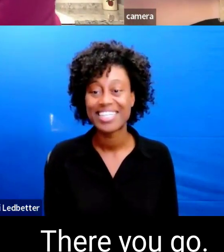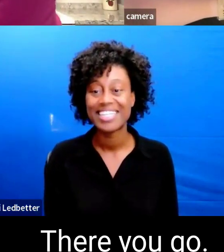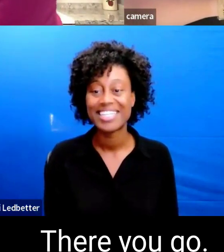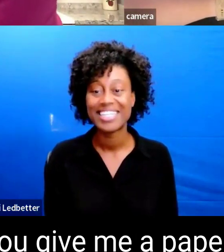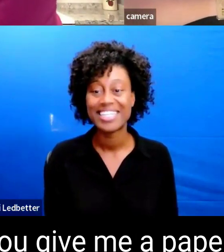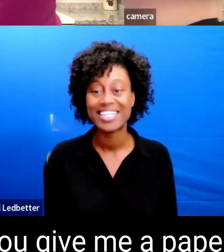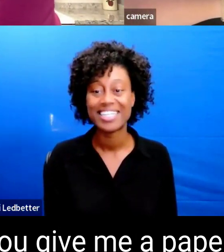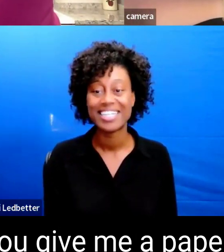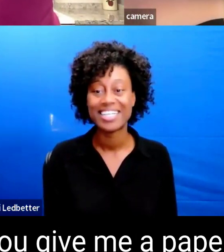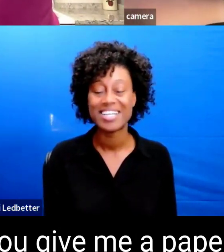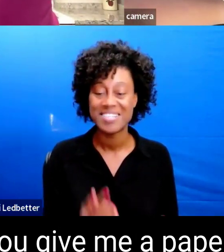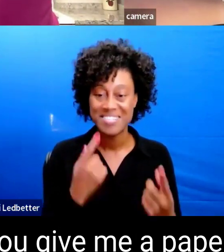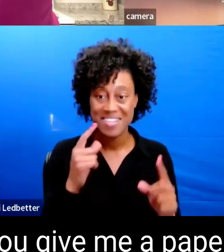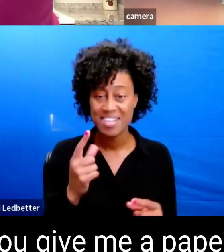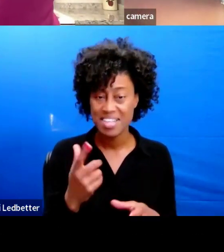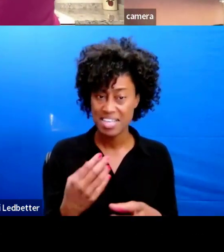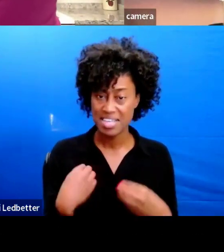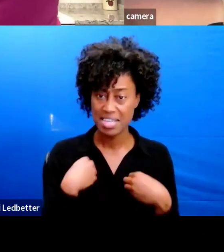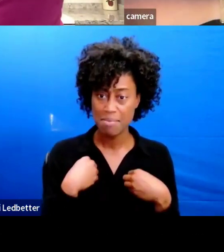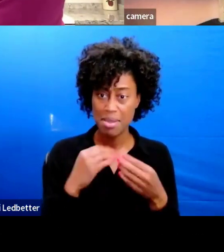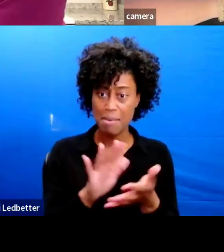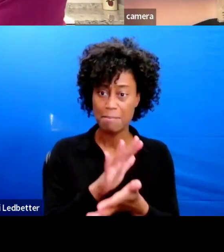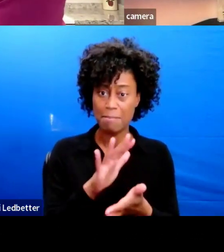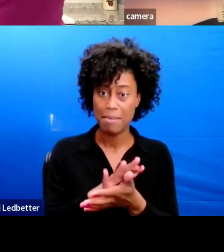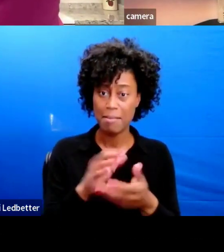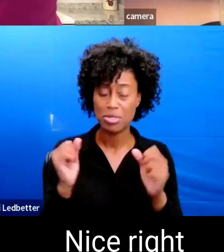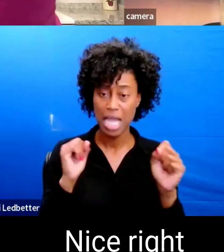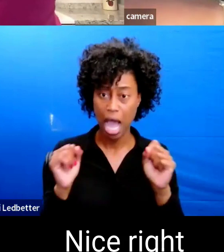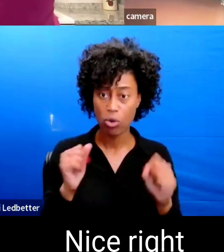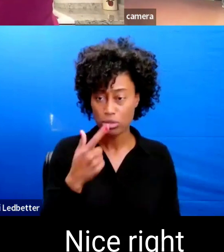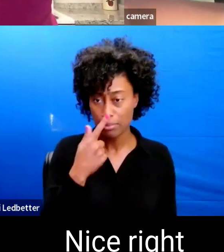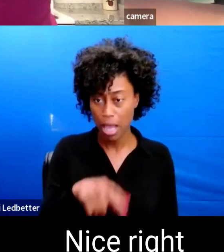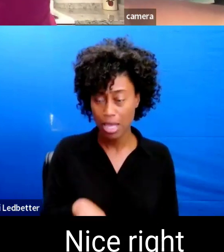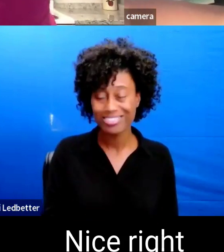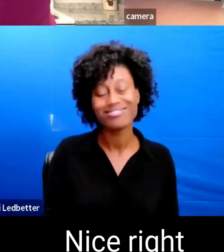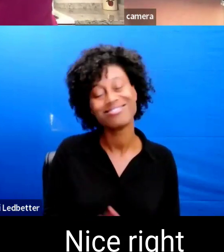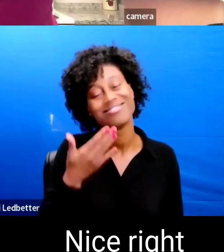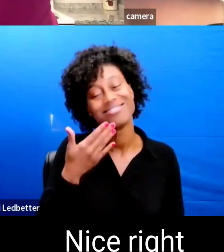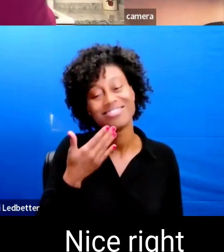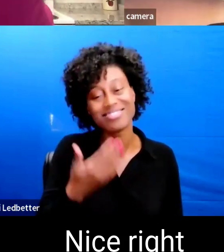There you go. Can you get me a paper towel, please?